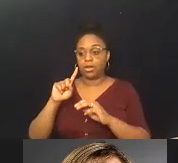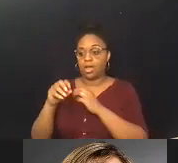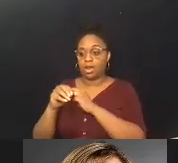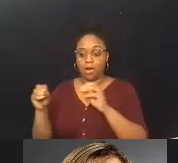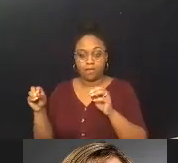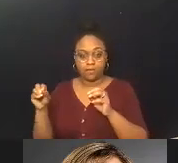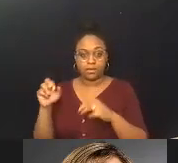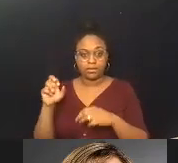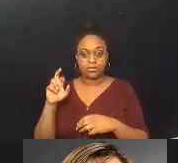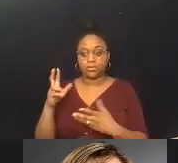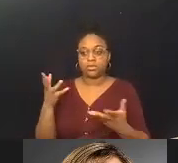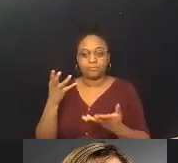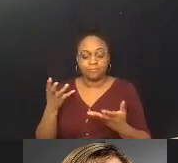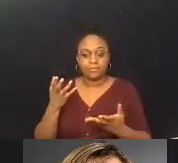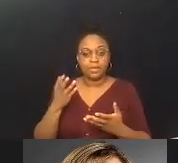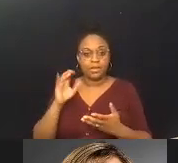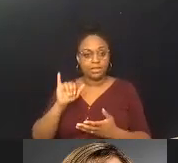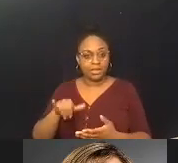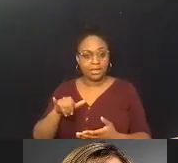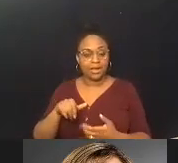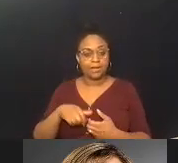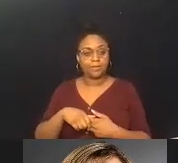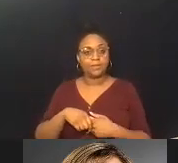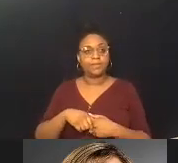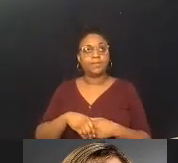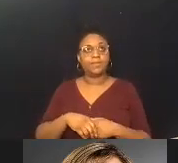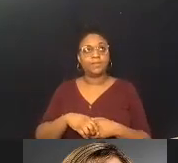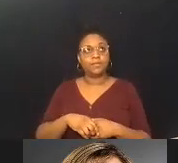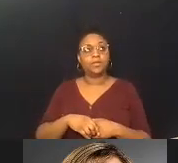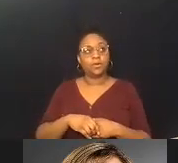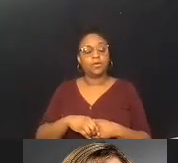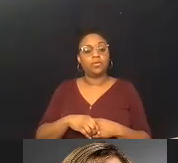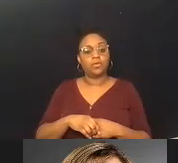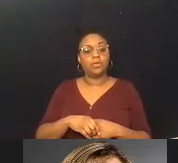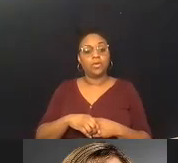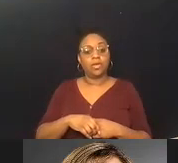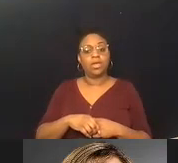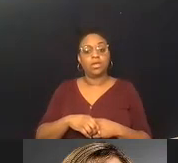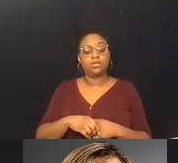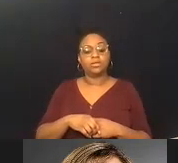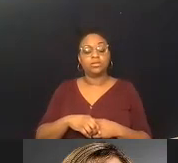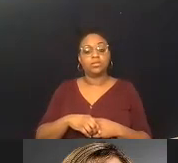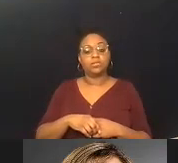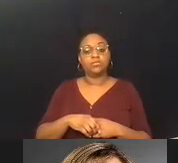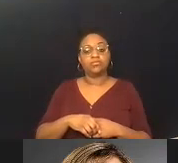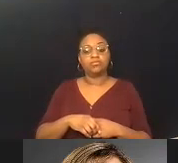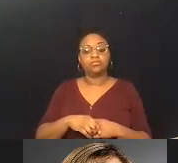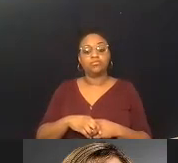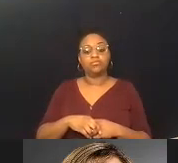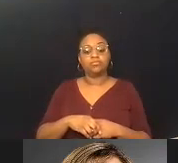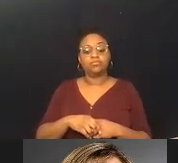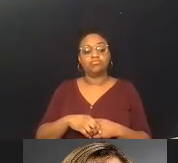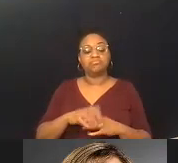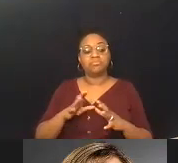things of that nature. And especially professionally, what's going on, I find, especially with what's going on in